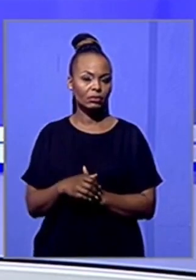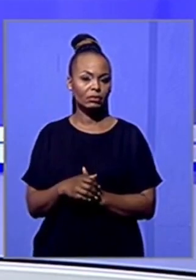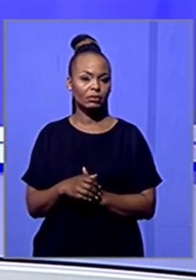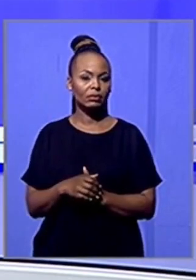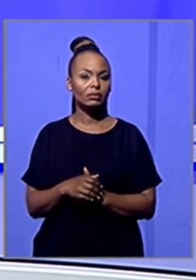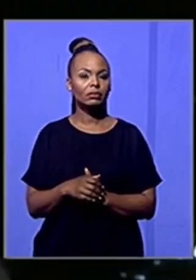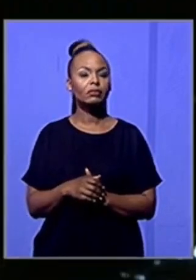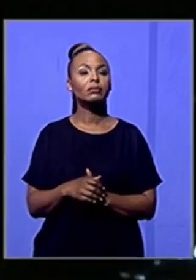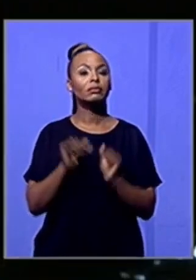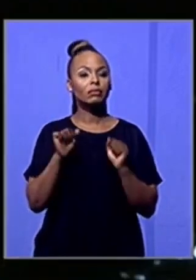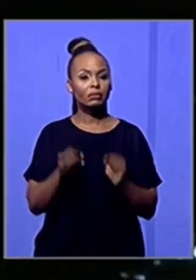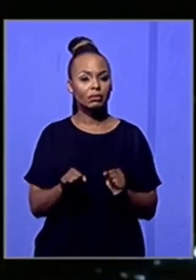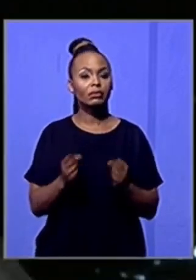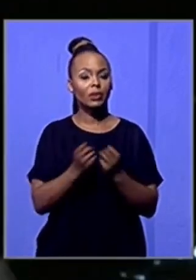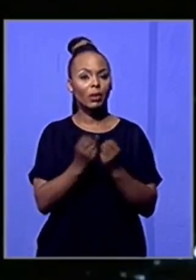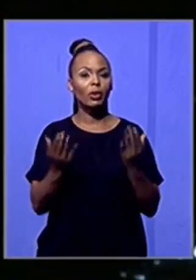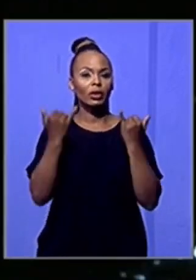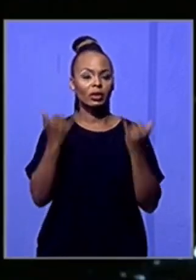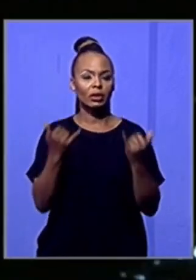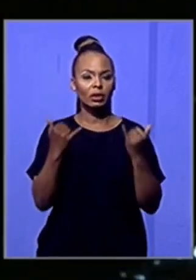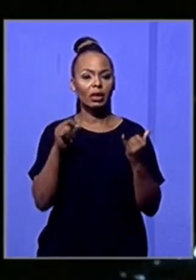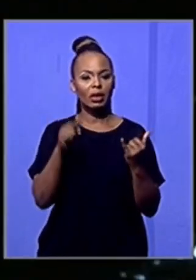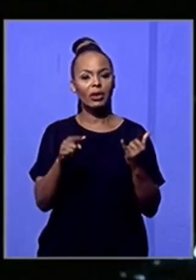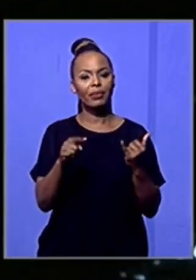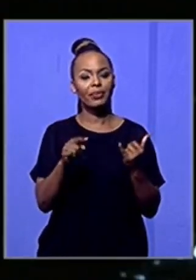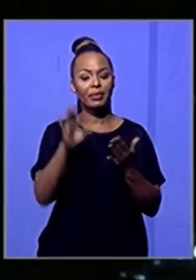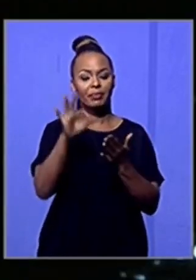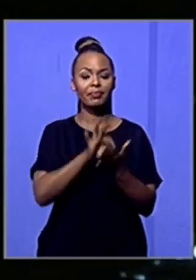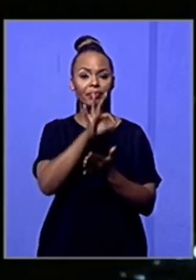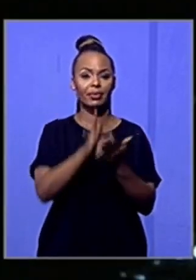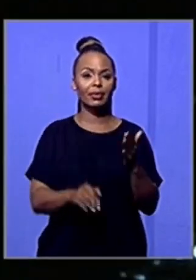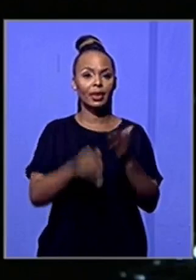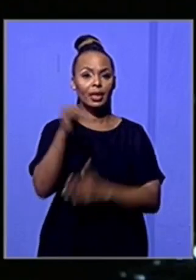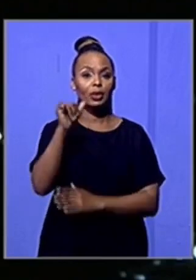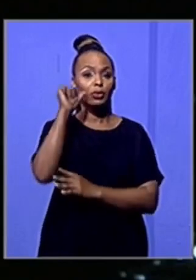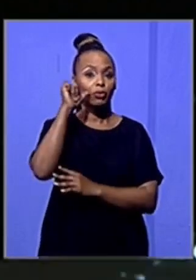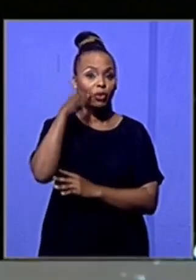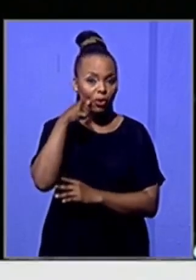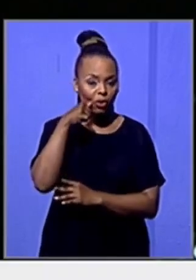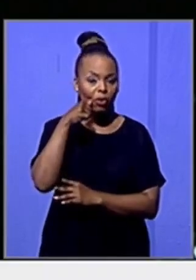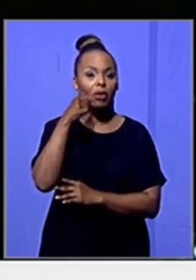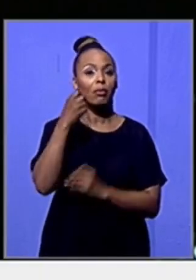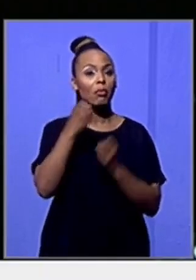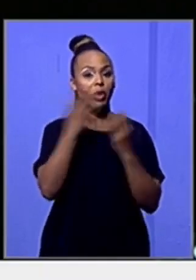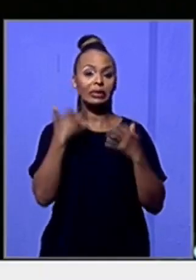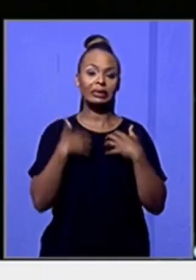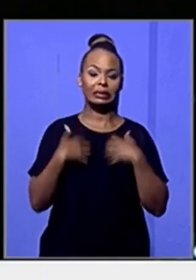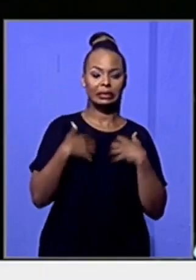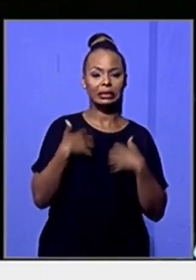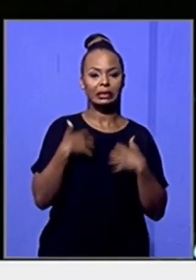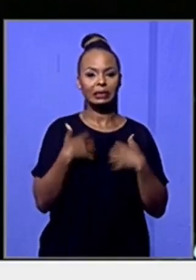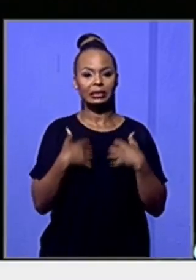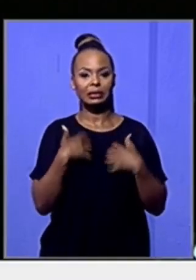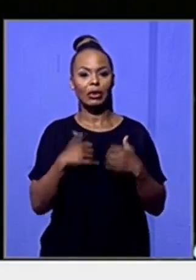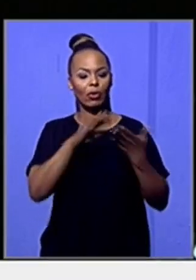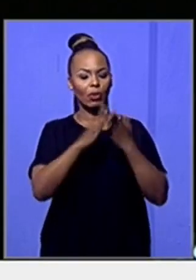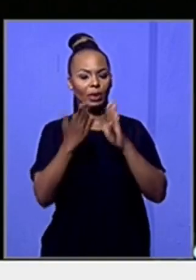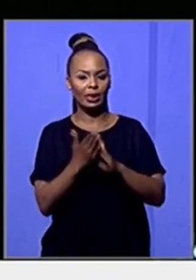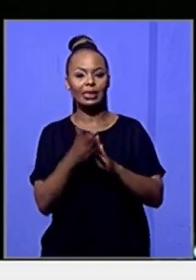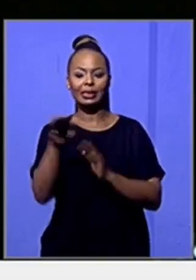Tjantjello ke kgolo di ikgethong tsena tse tlang tsa Zimbabwe tsatsing lane la hosane mo re tlang ho bona baahi ba Zimbabwe